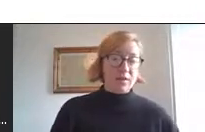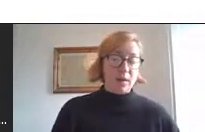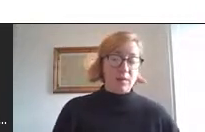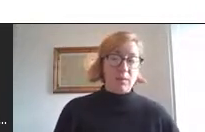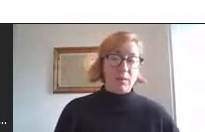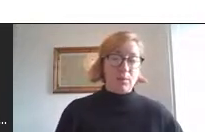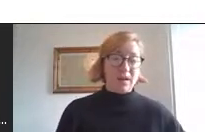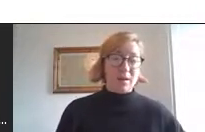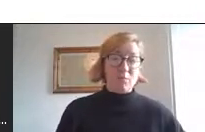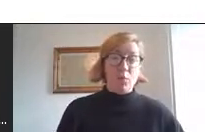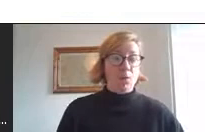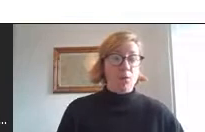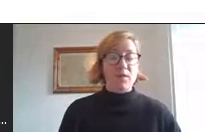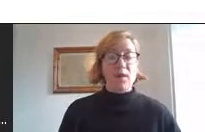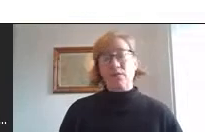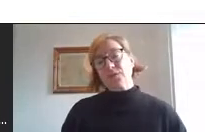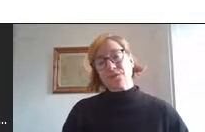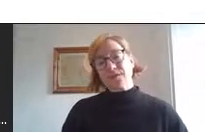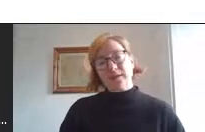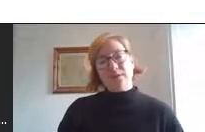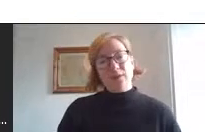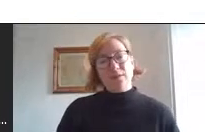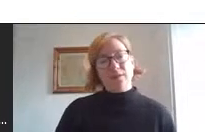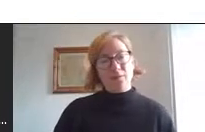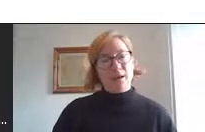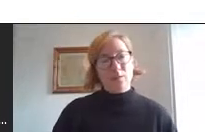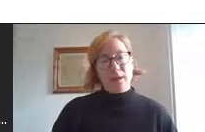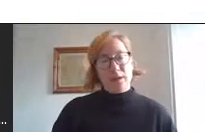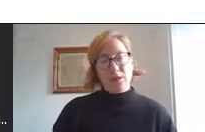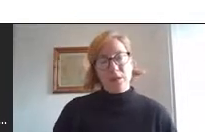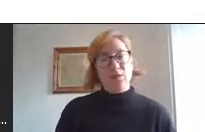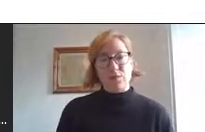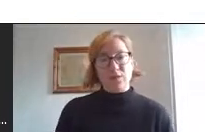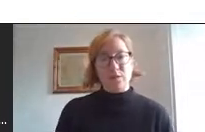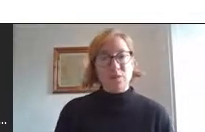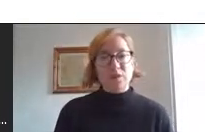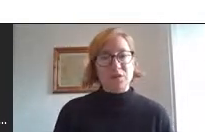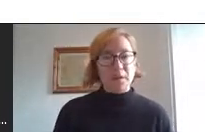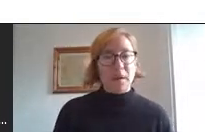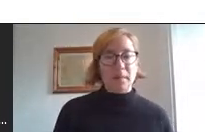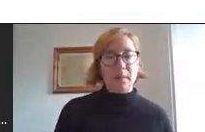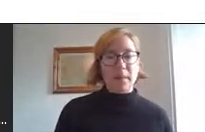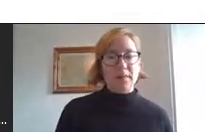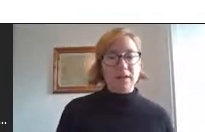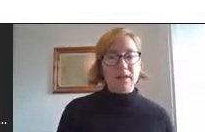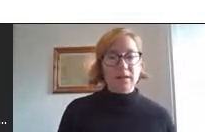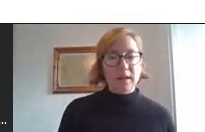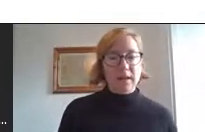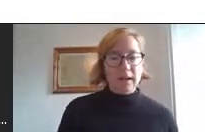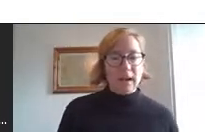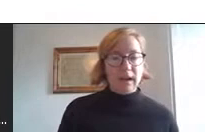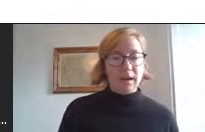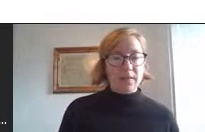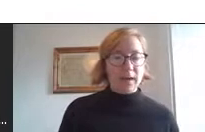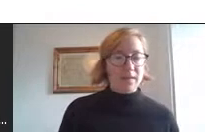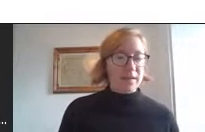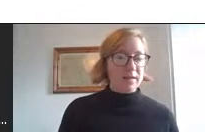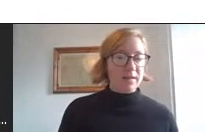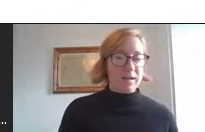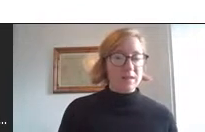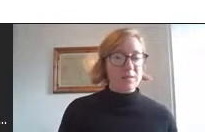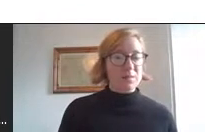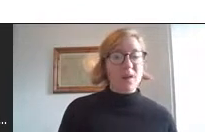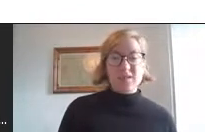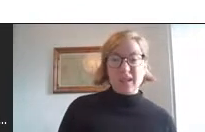suggest that if we get more referrals for selective mutism, that would be a good resource to purchase.